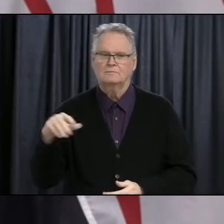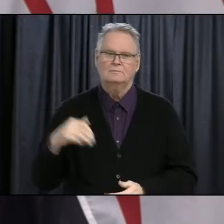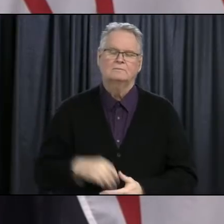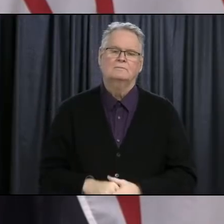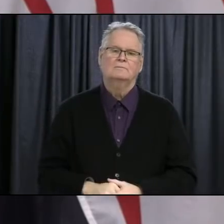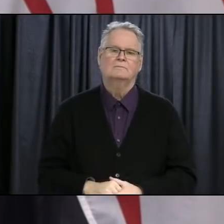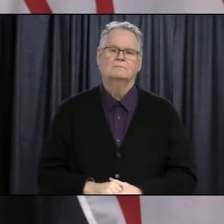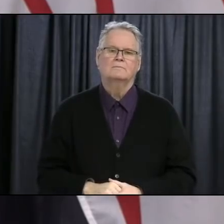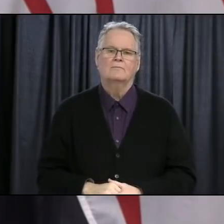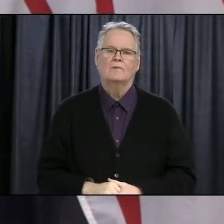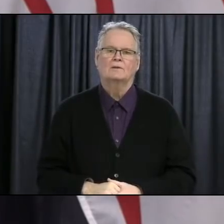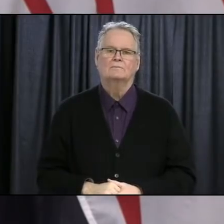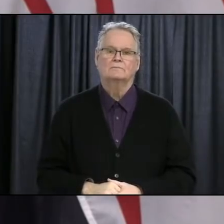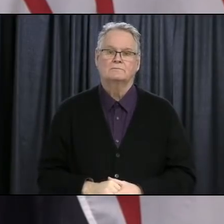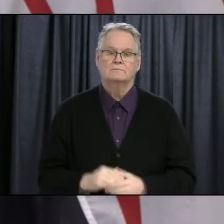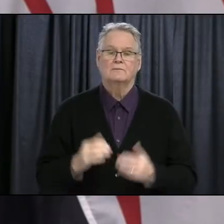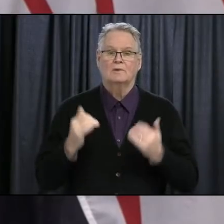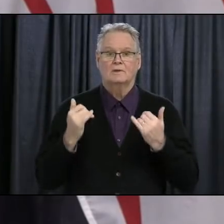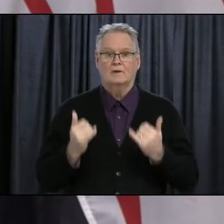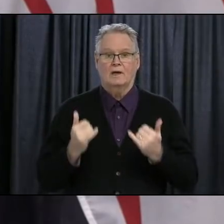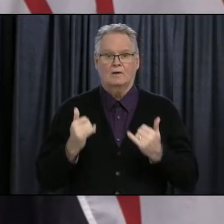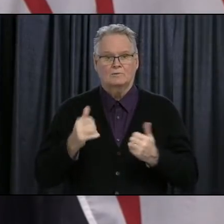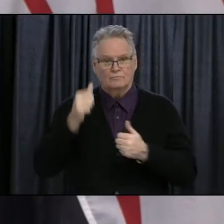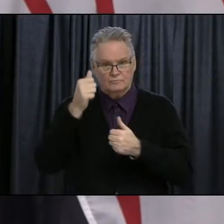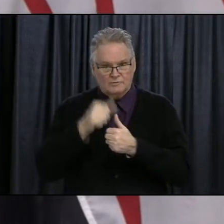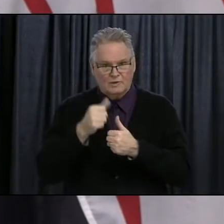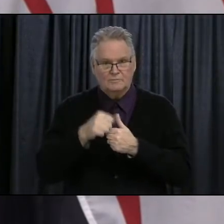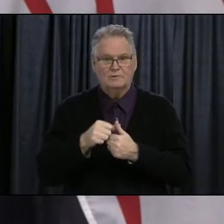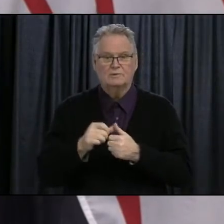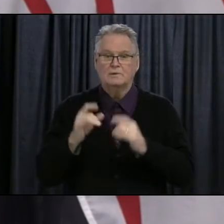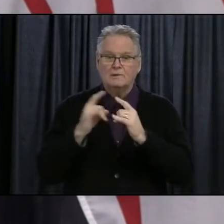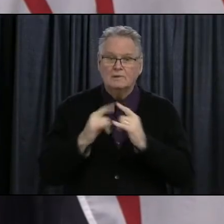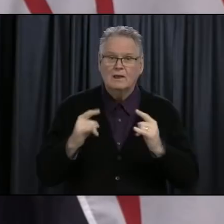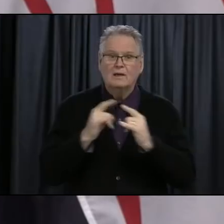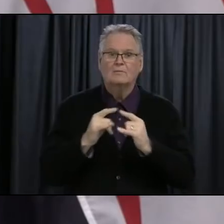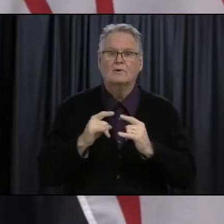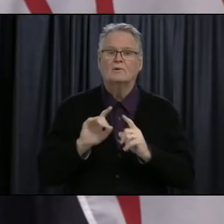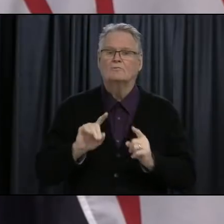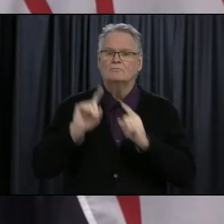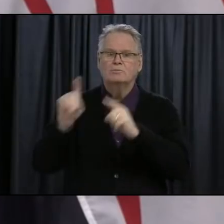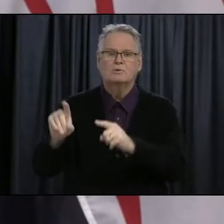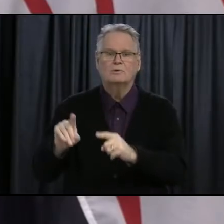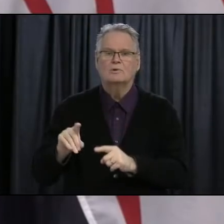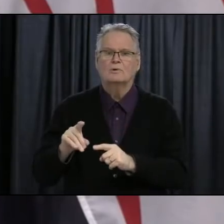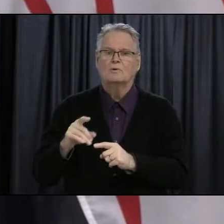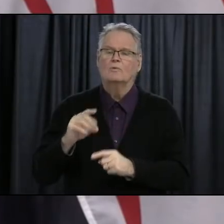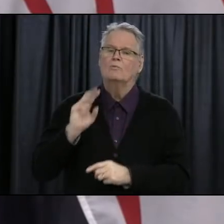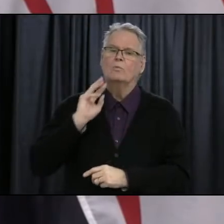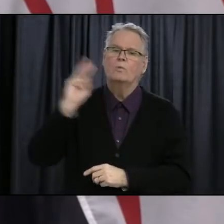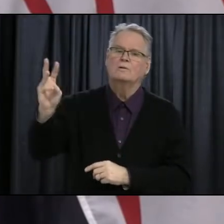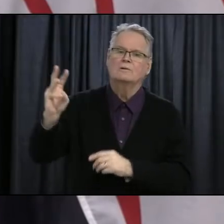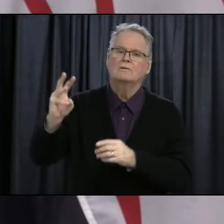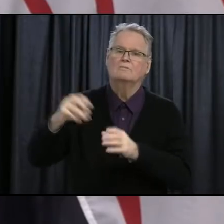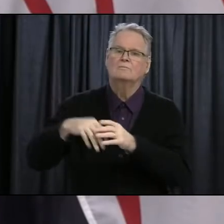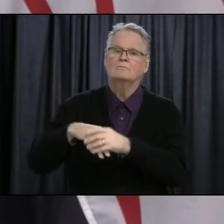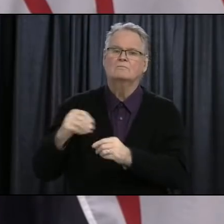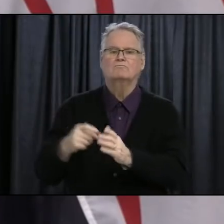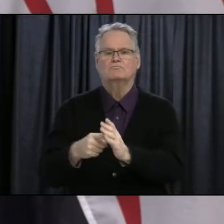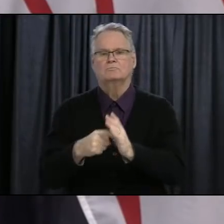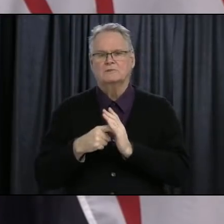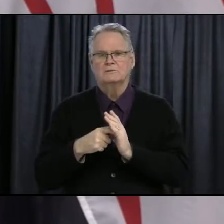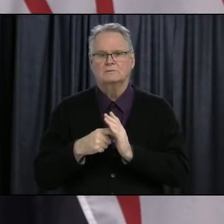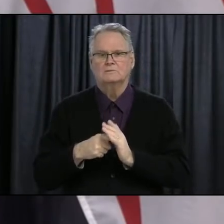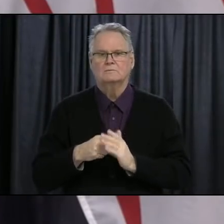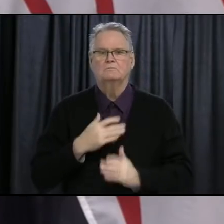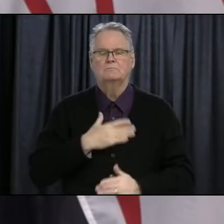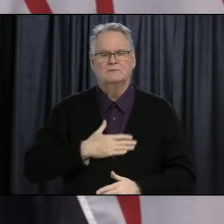please do so. If you do need to travel for essential reasons, you do not require permission. However, we are relying on individuals